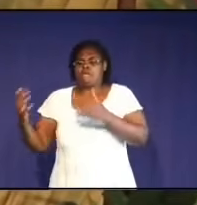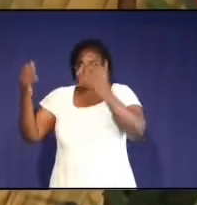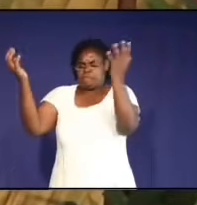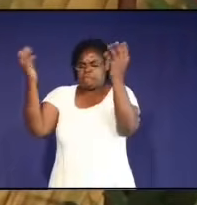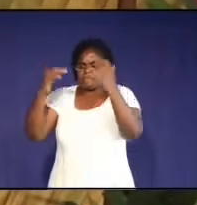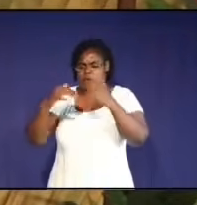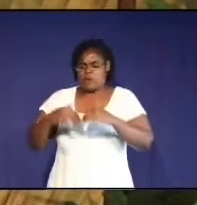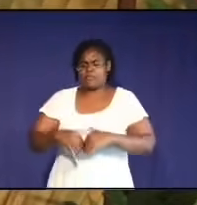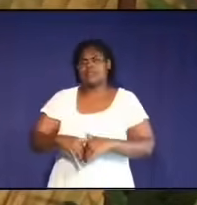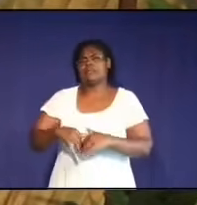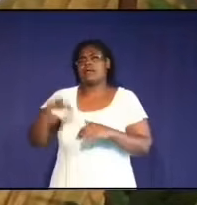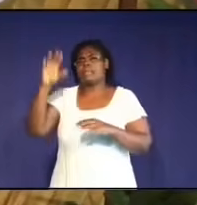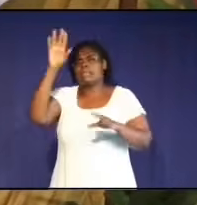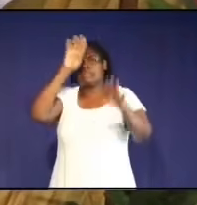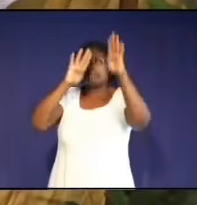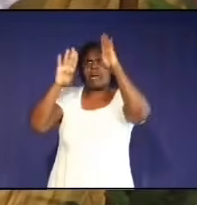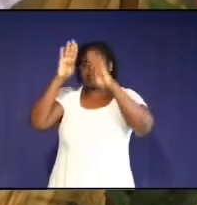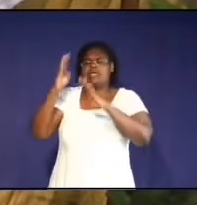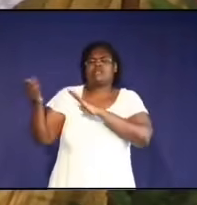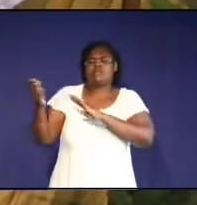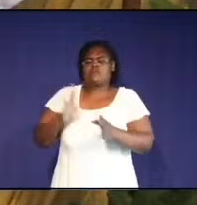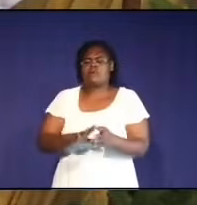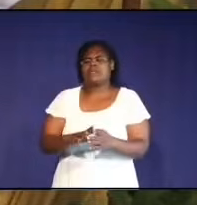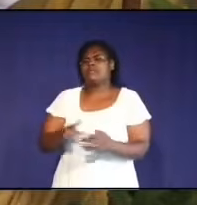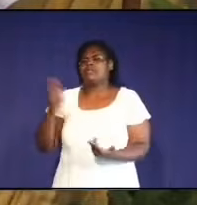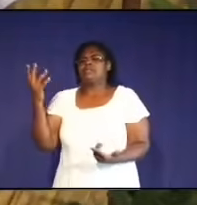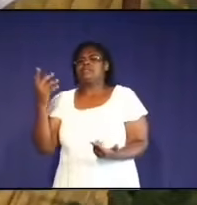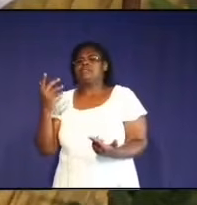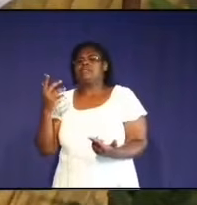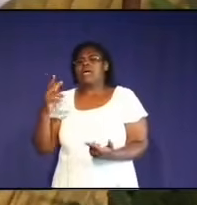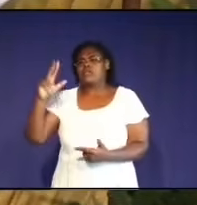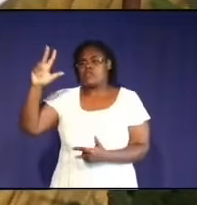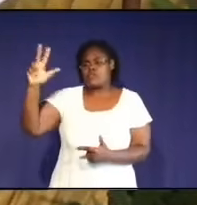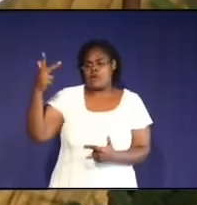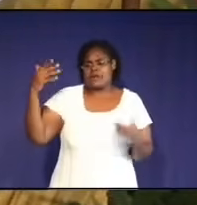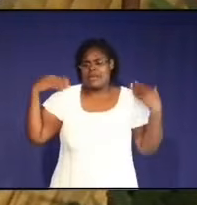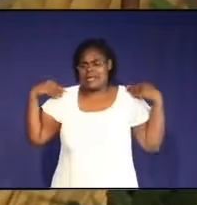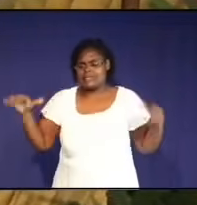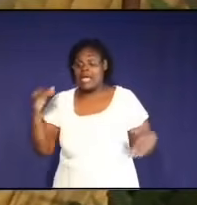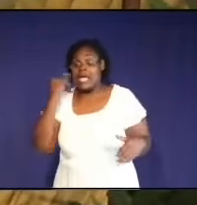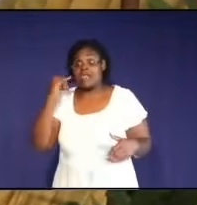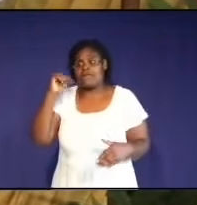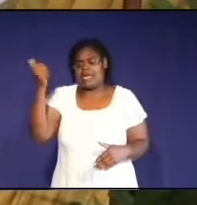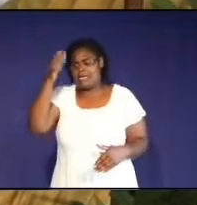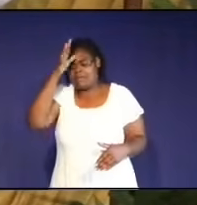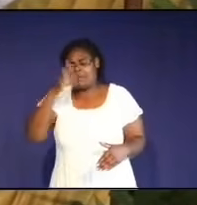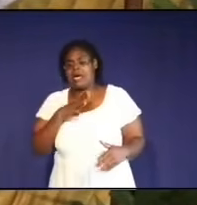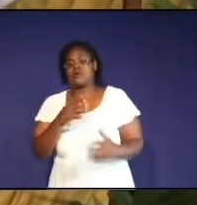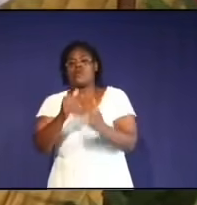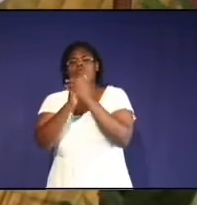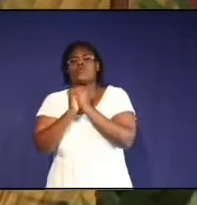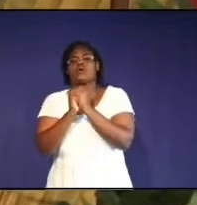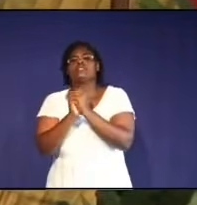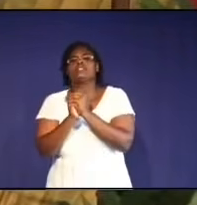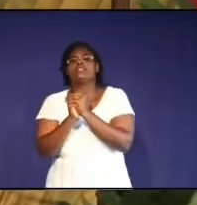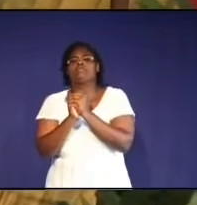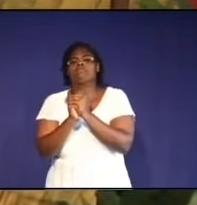will fall. And the third angel followed them saying, if any man worship the beast